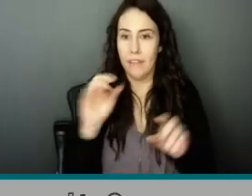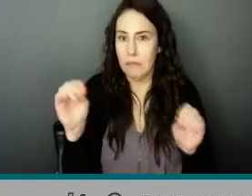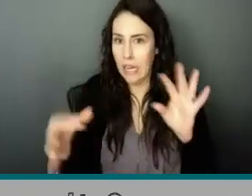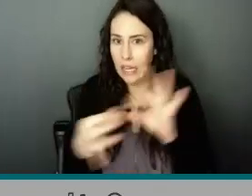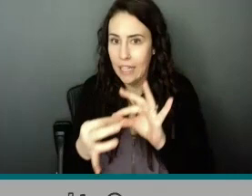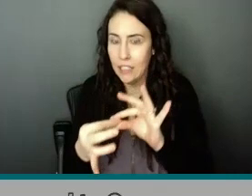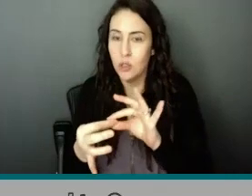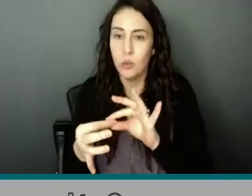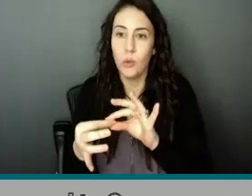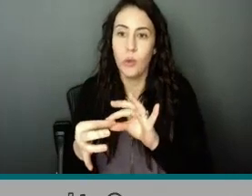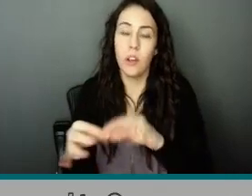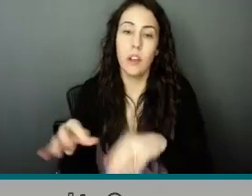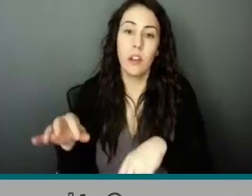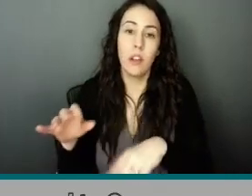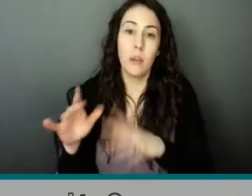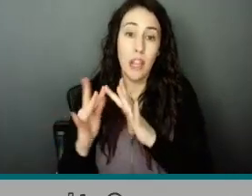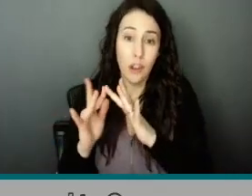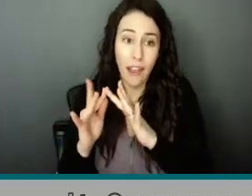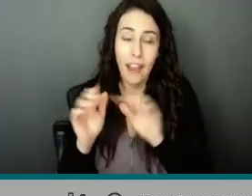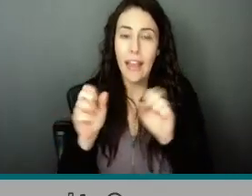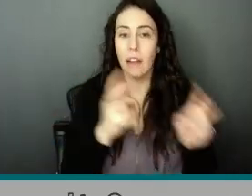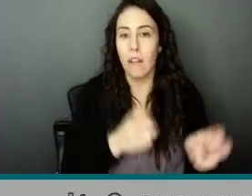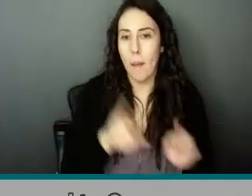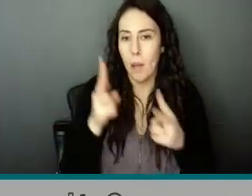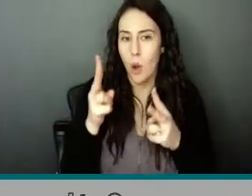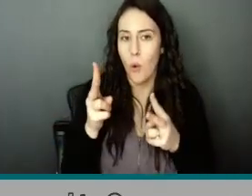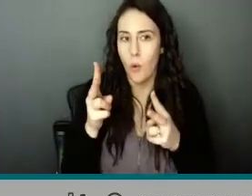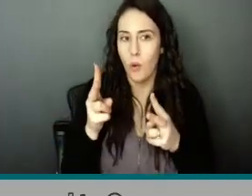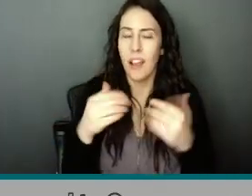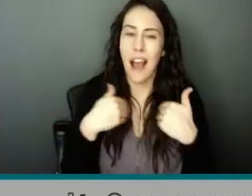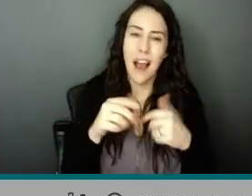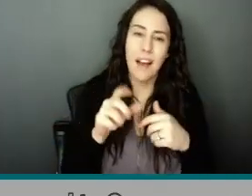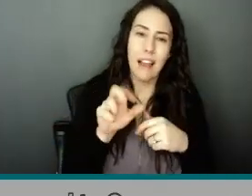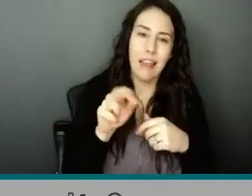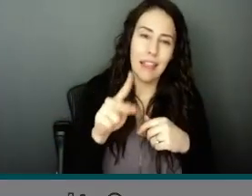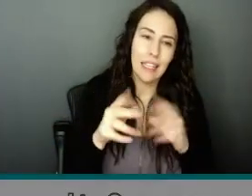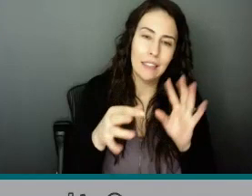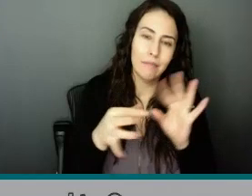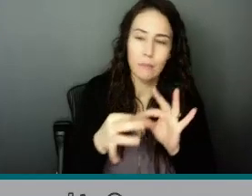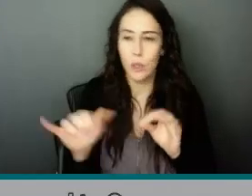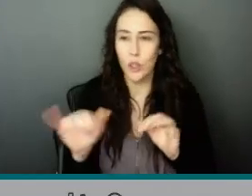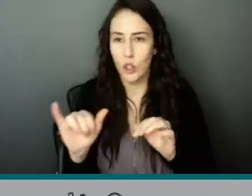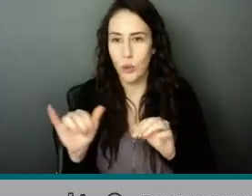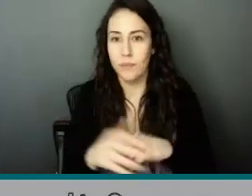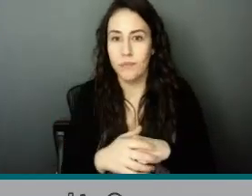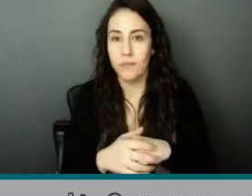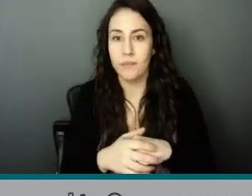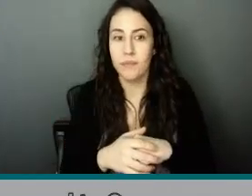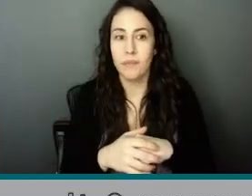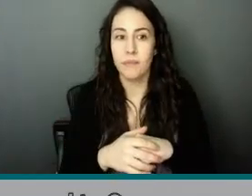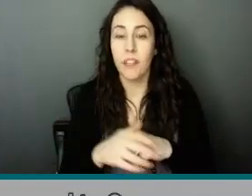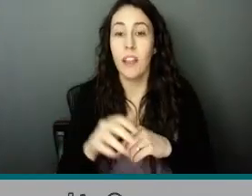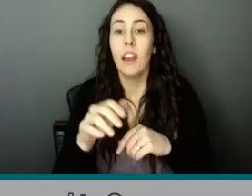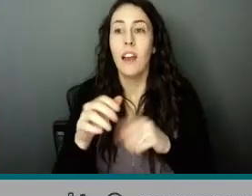internet where they would be recording. There's also links to YouTube and Zoom, so they can pull those over as well. But again, just following